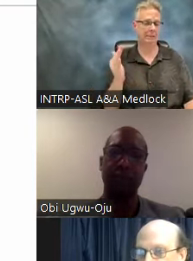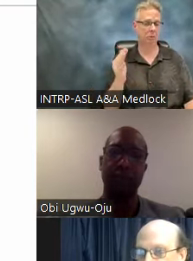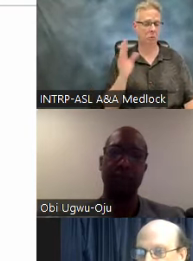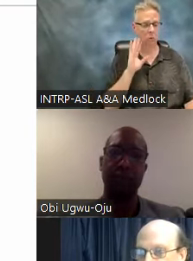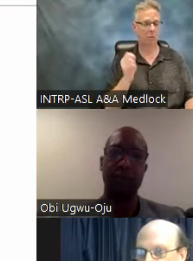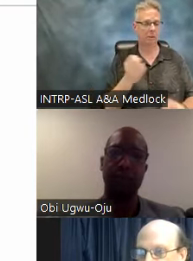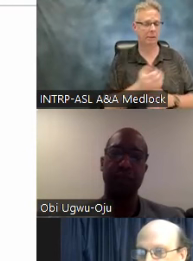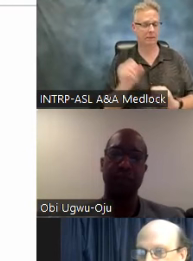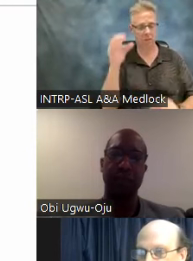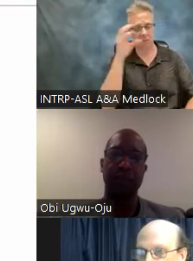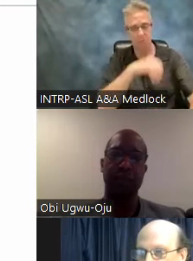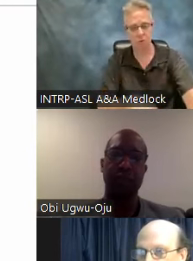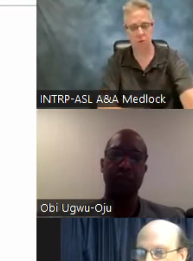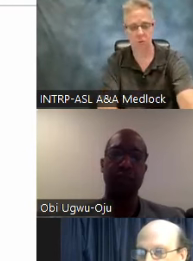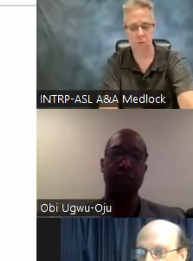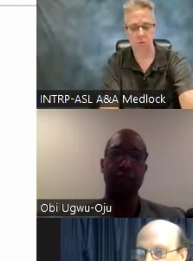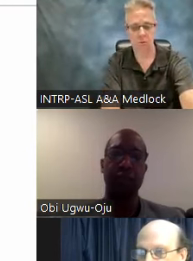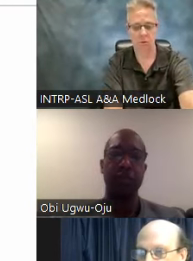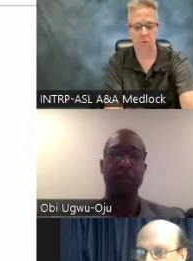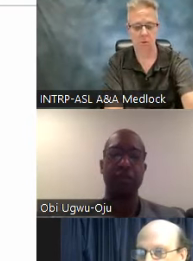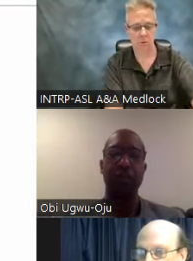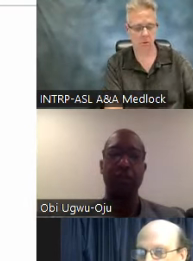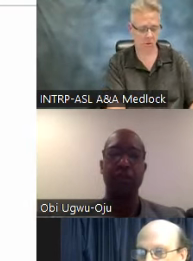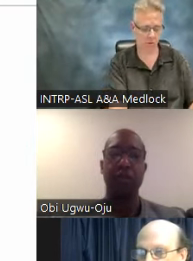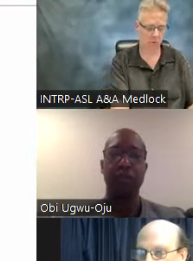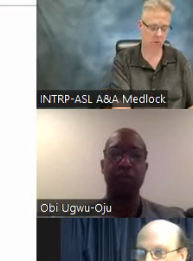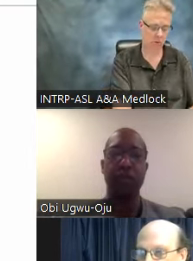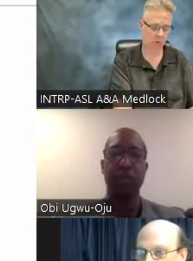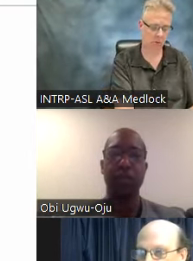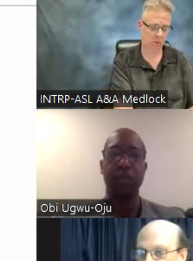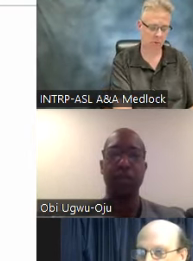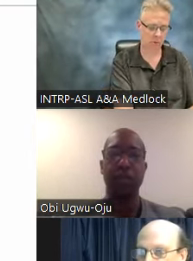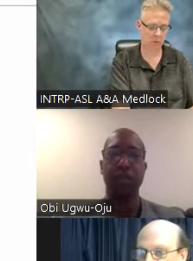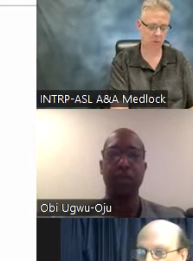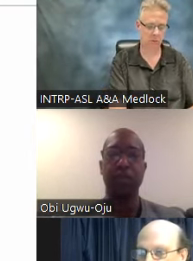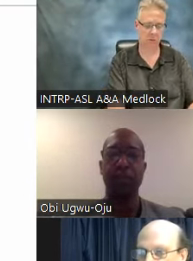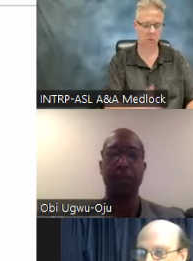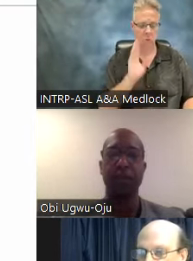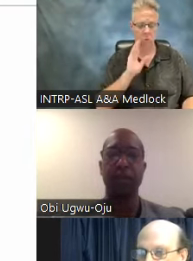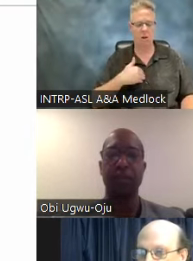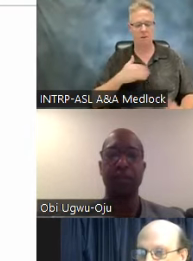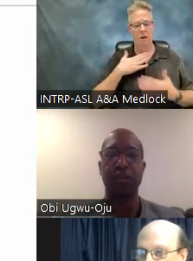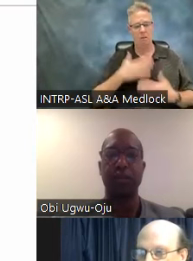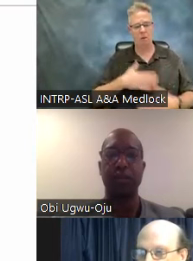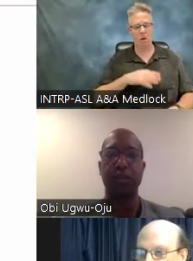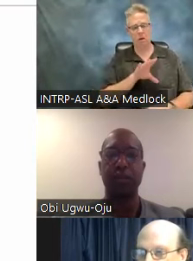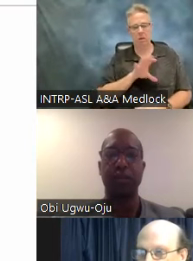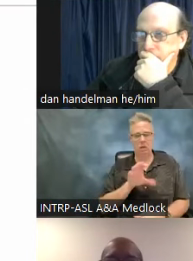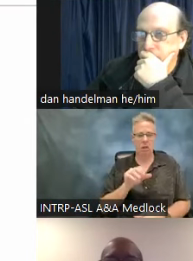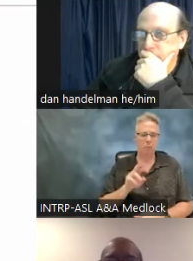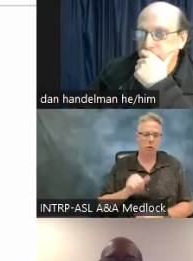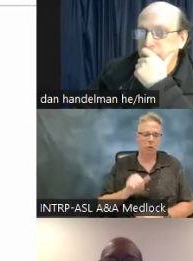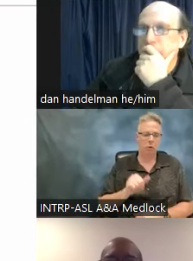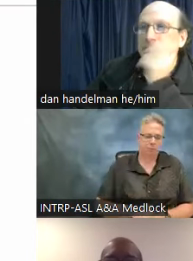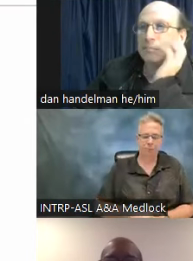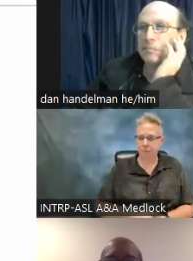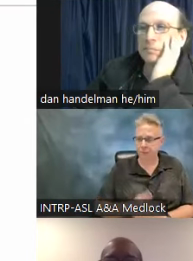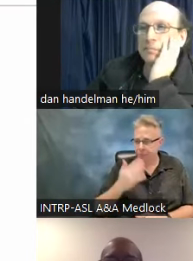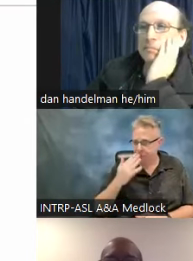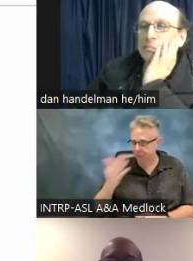safe assumption that the city will have body cams. Yeah. Thank